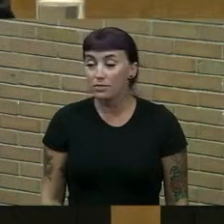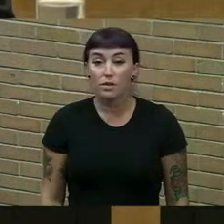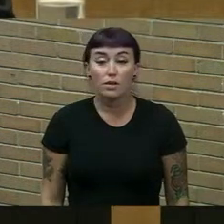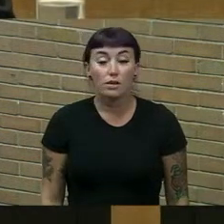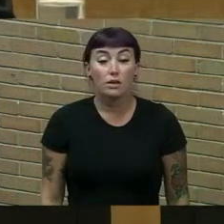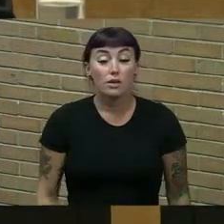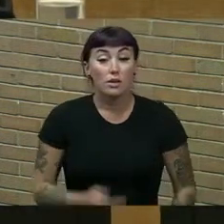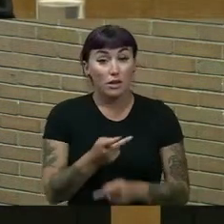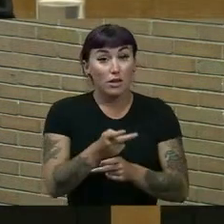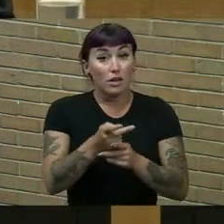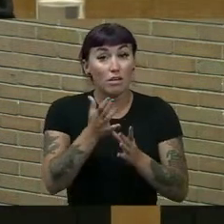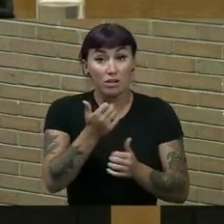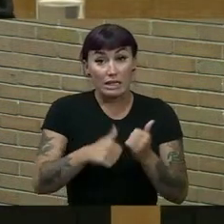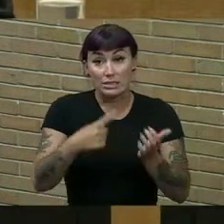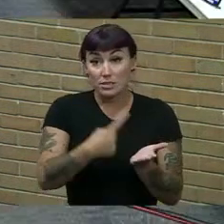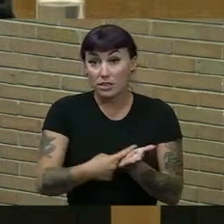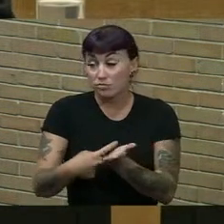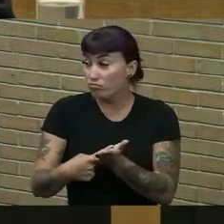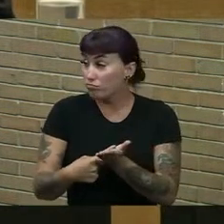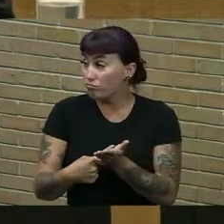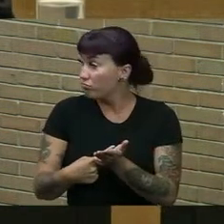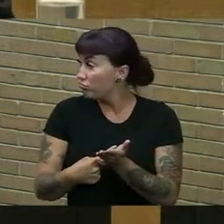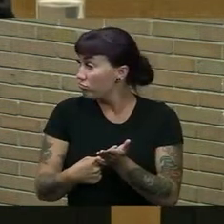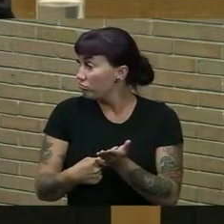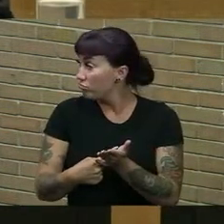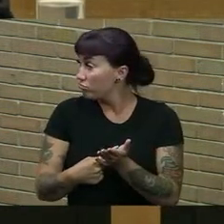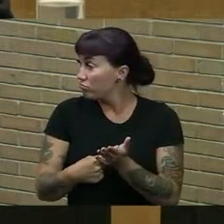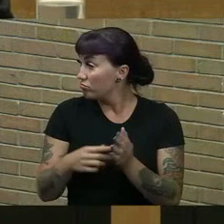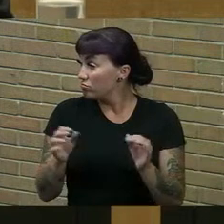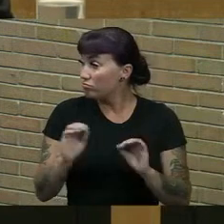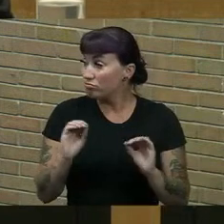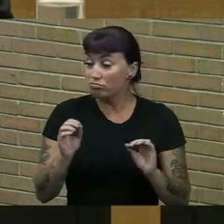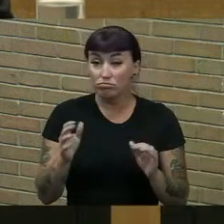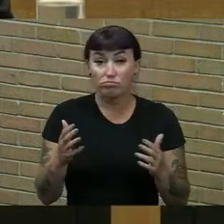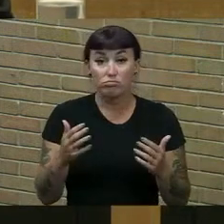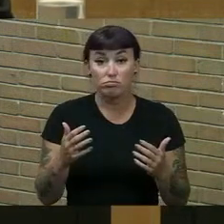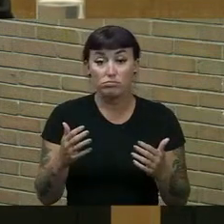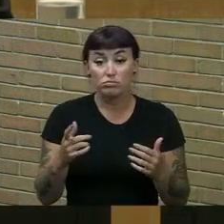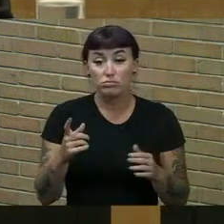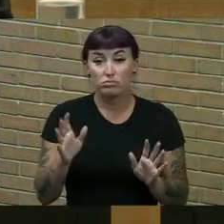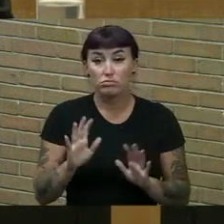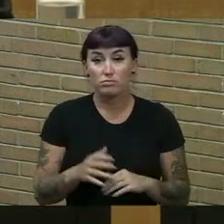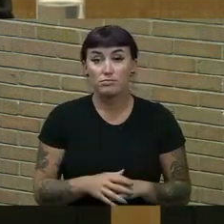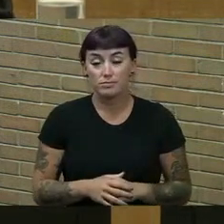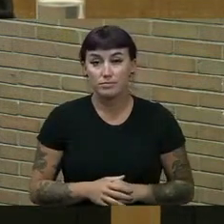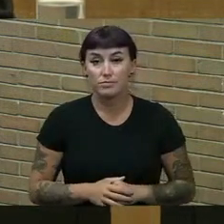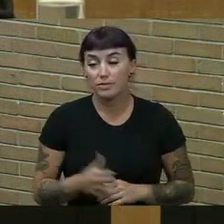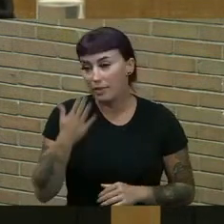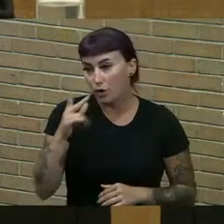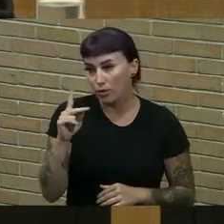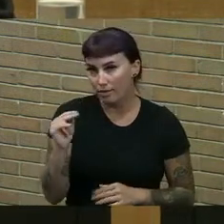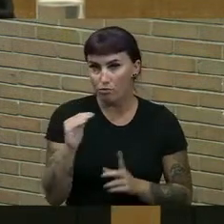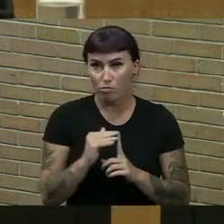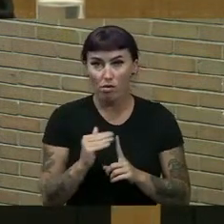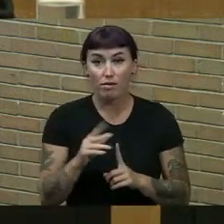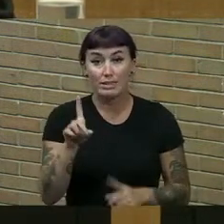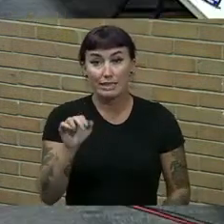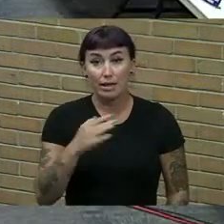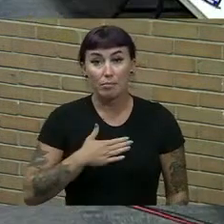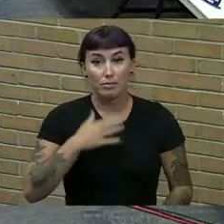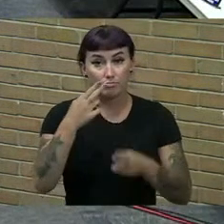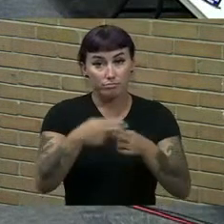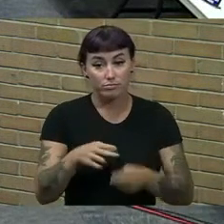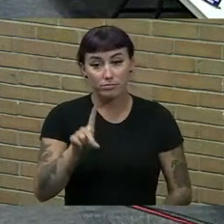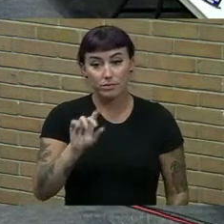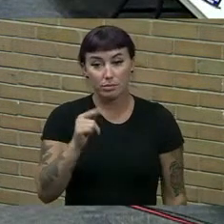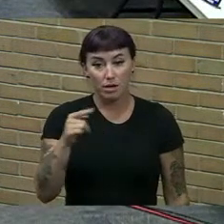And is there any discussion? There is no discussion on a motion to There is no discussion on a table. motion to table. You're right. Thank you, Ken. Dan, please call the roll.